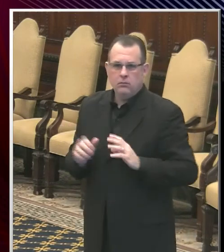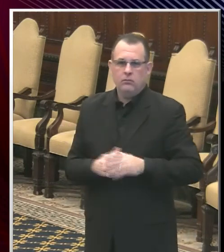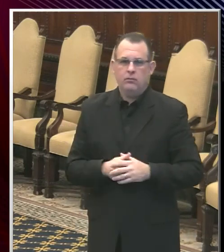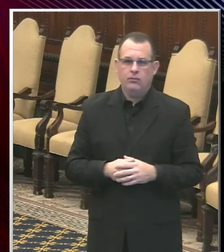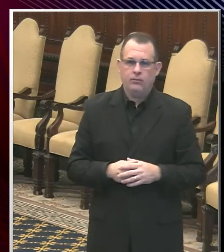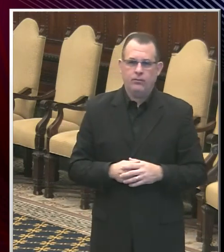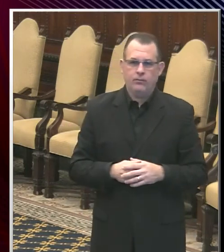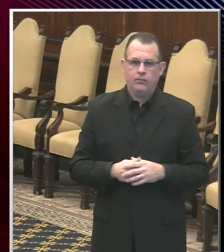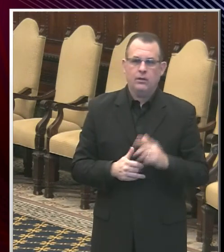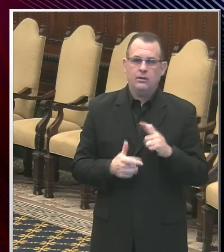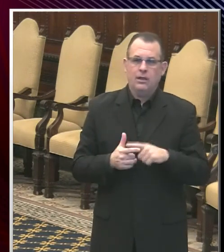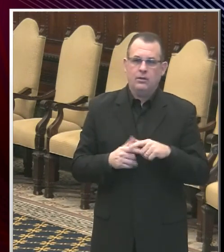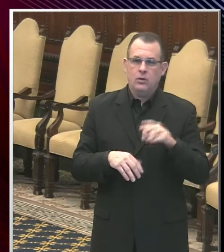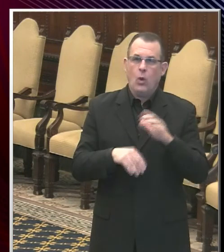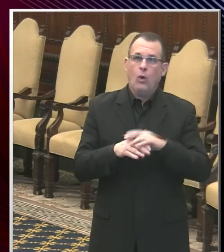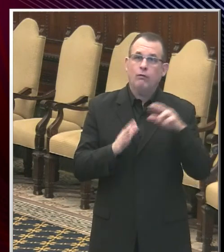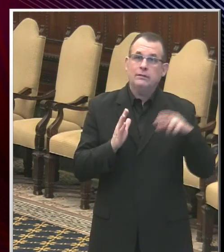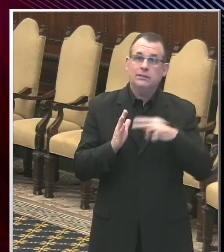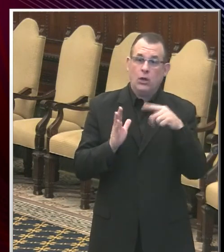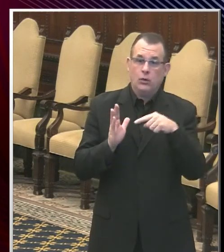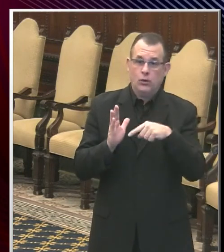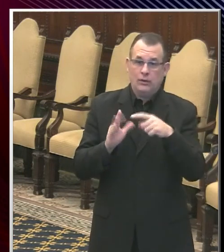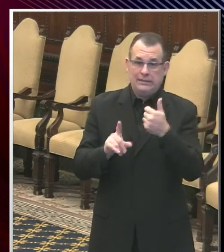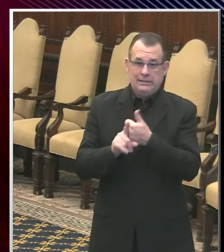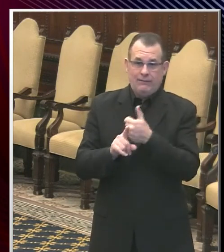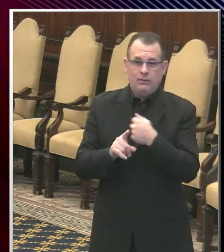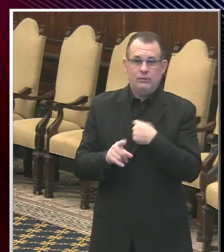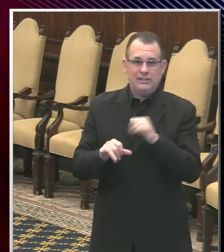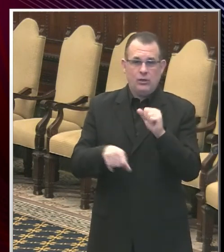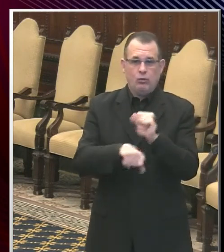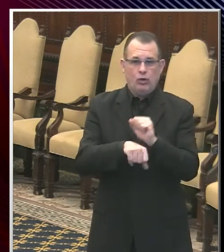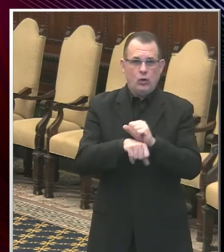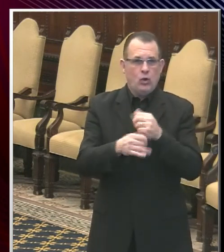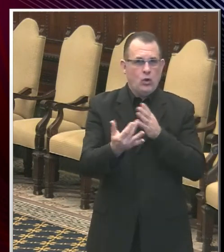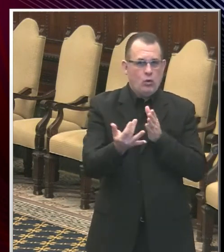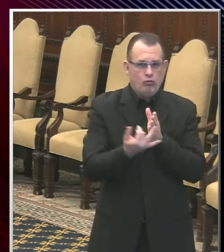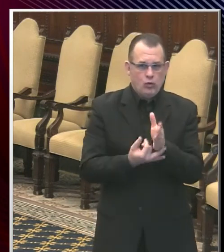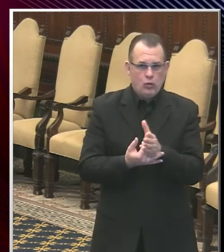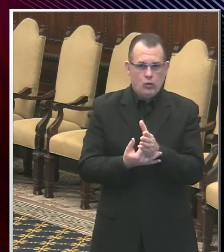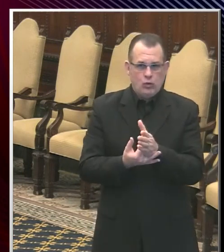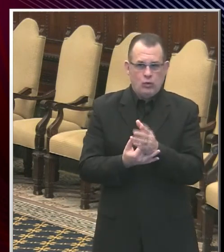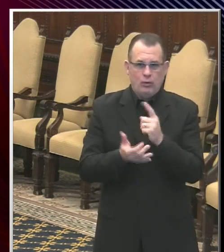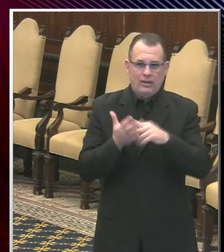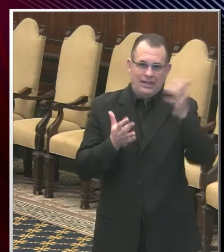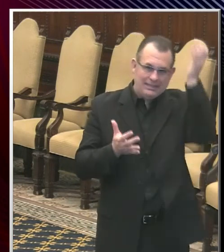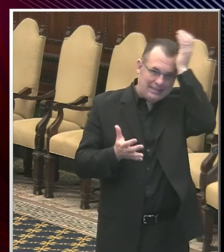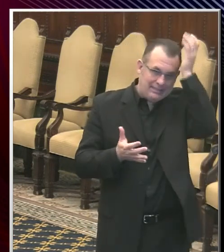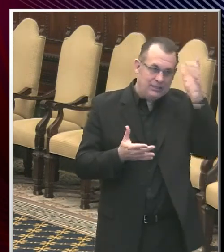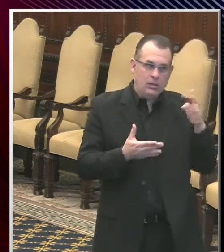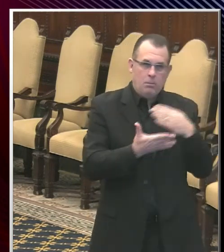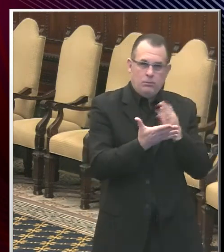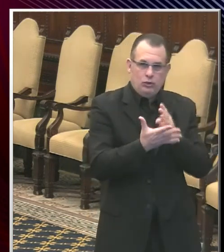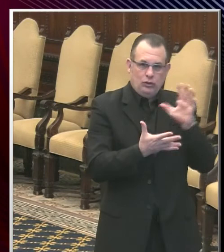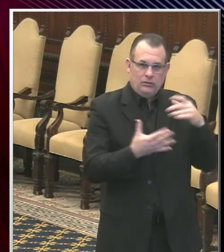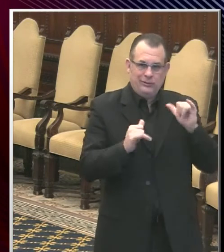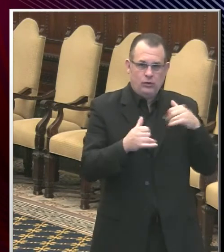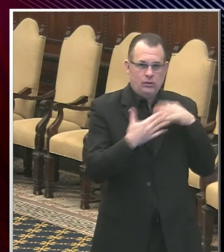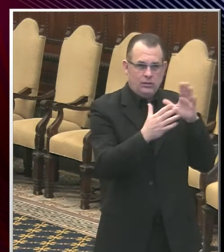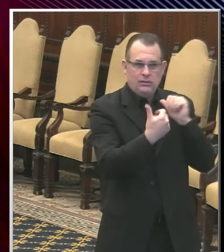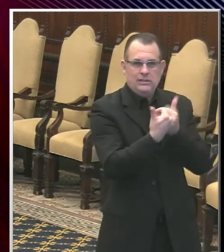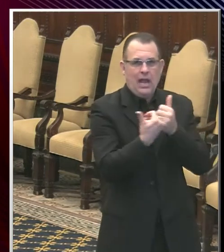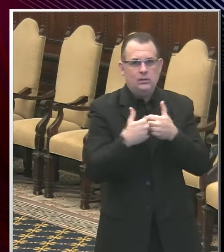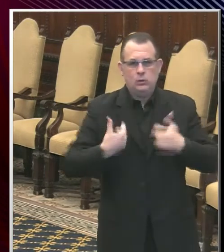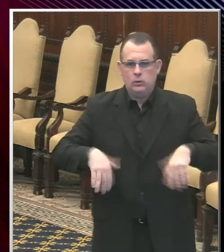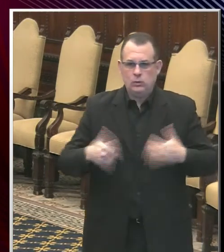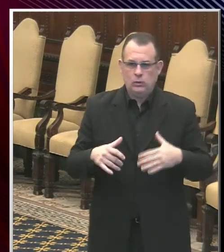and then on recycling itself, I think we're still working through what our sanitation collection is. Obviously, we're still having challenges making sure that we